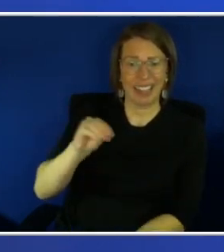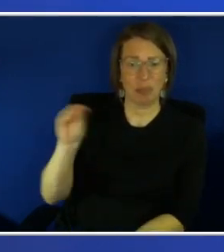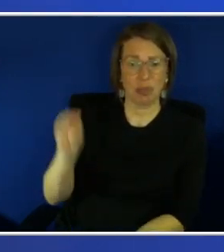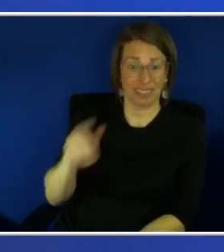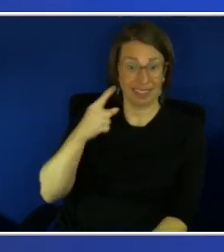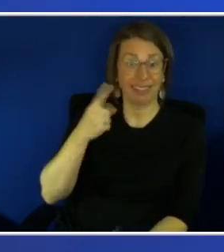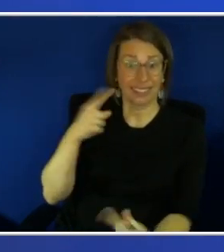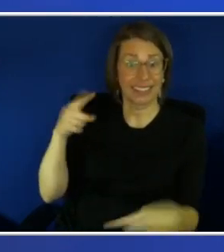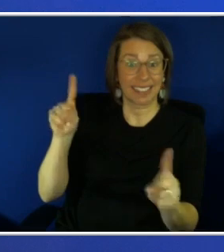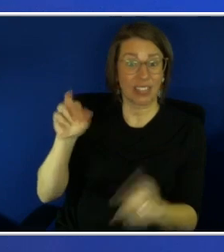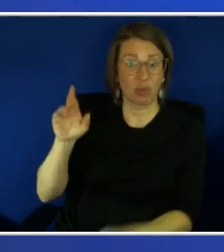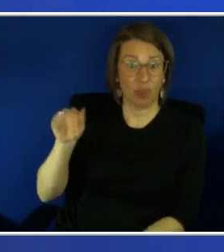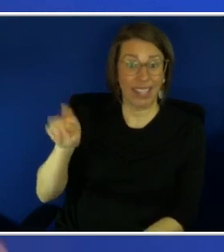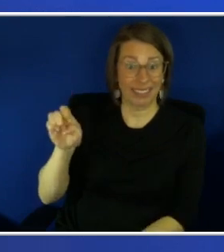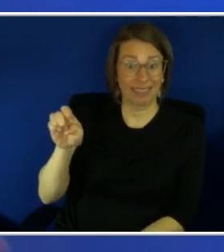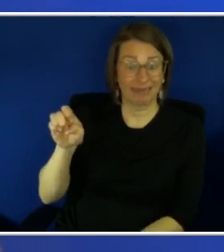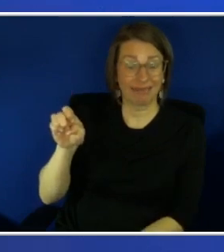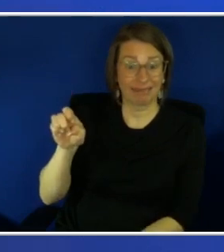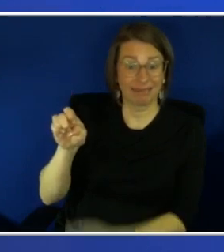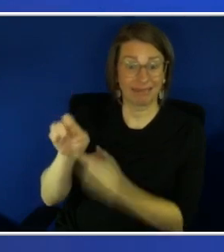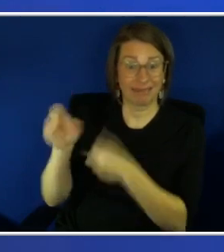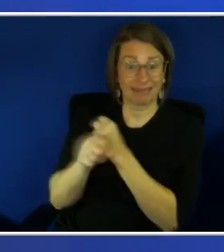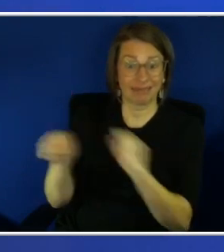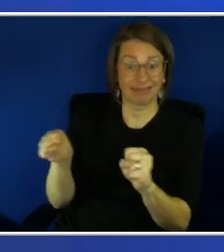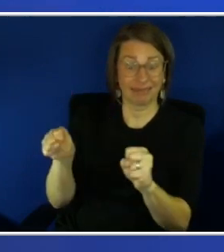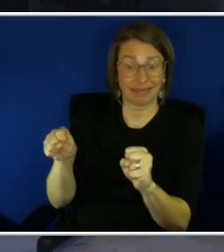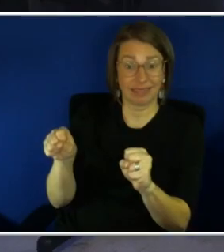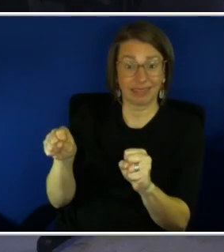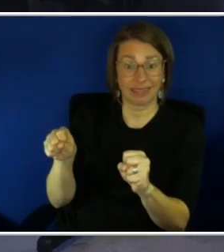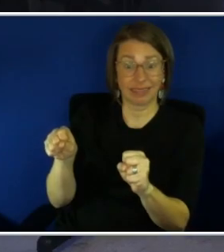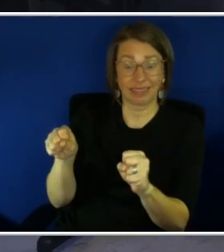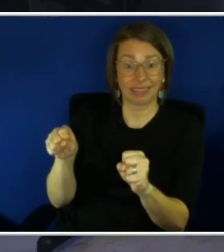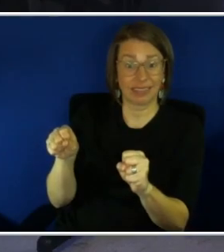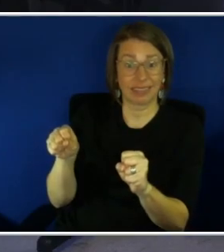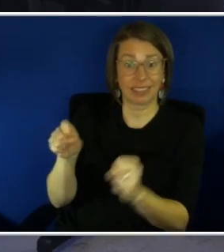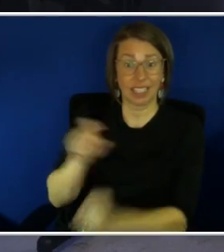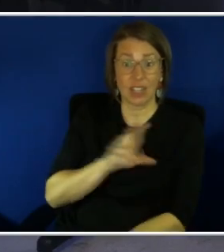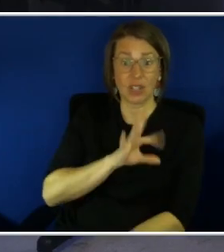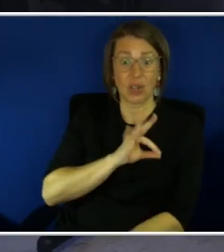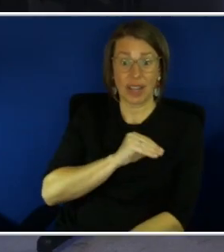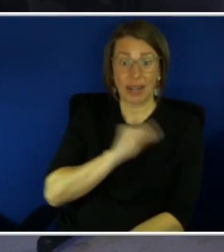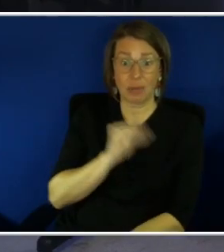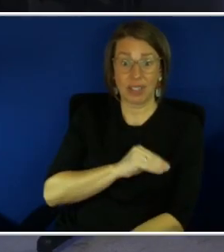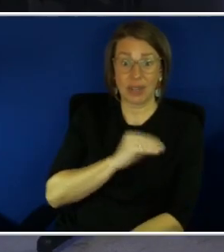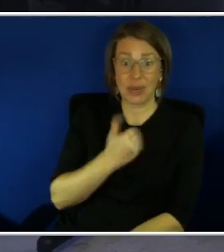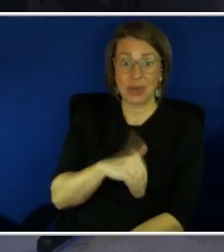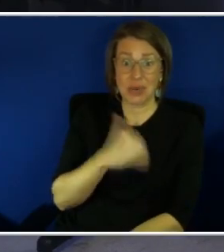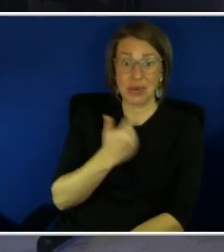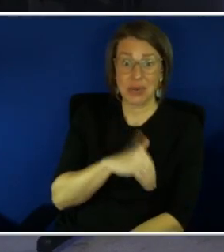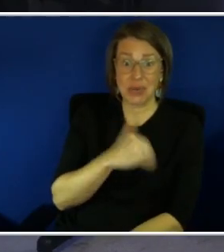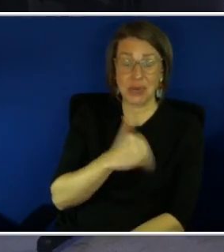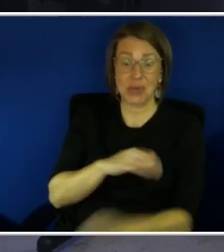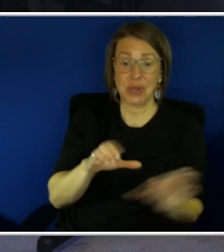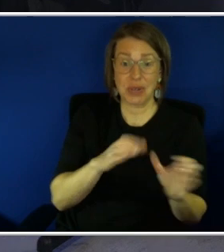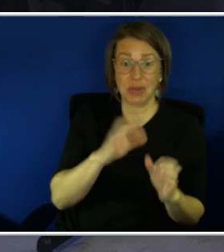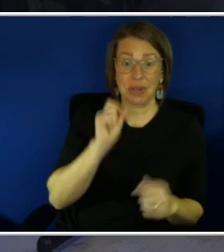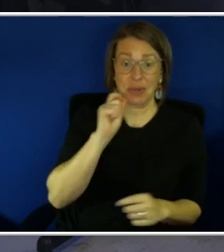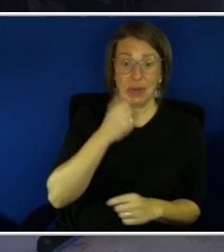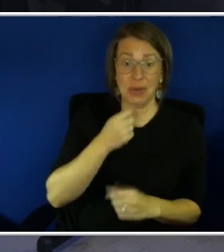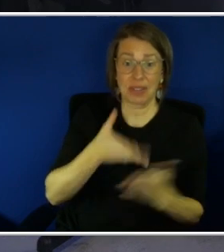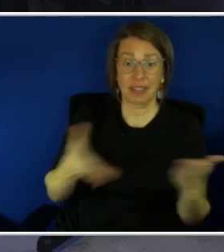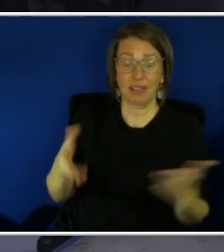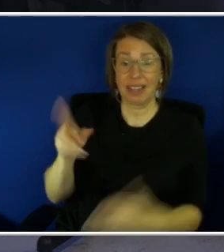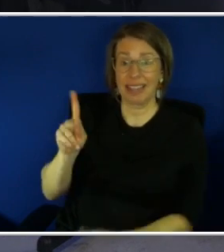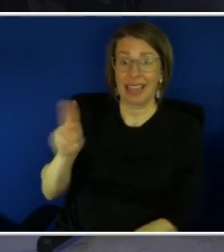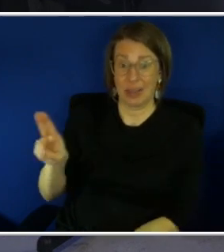which is to say, being able to save. When I grew up in medicine, it wasn't 90%, so y'all were doing some pretty cool stuff. Yeah, and I'm happy to say at KU, I